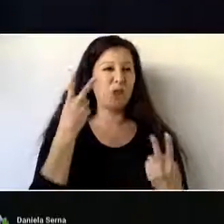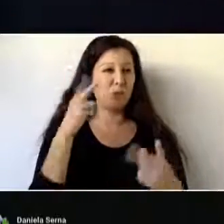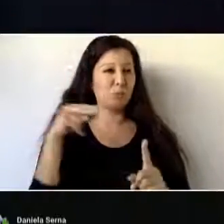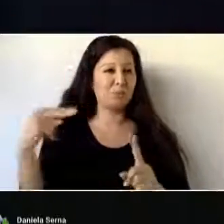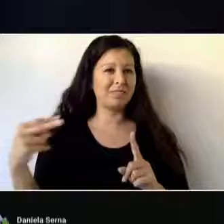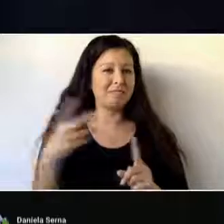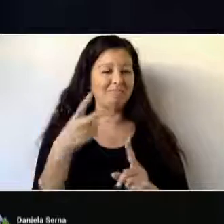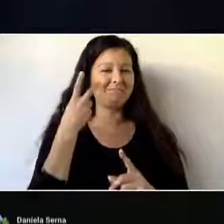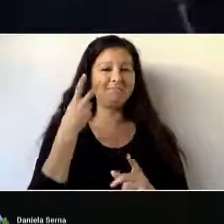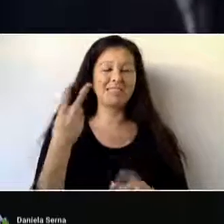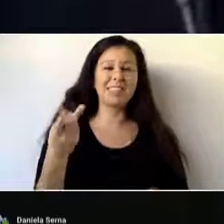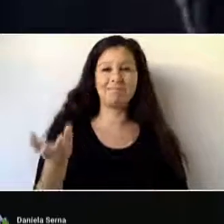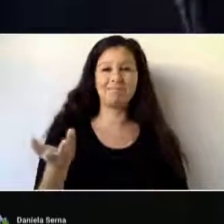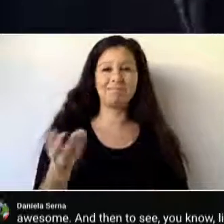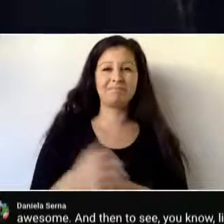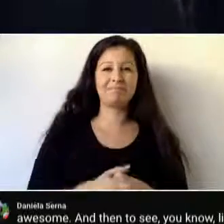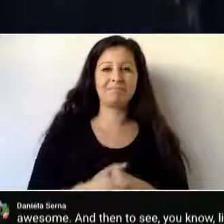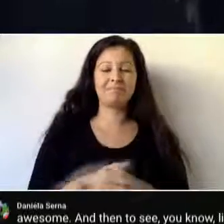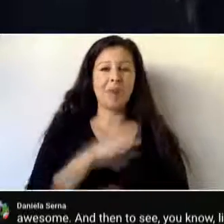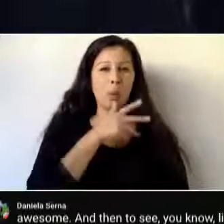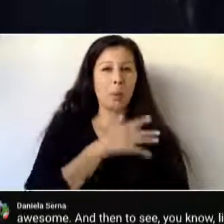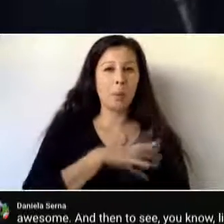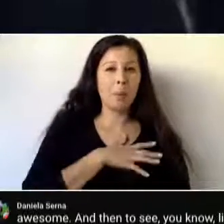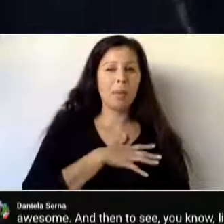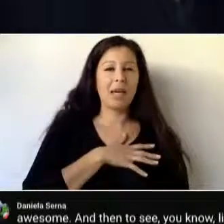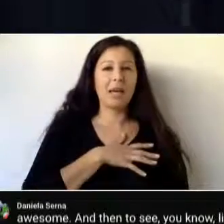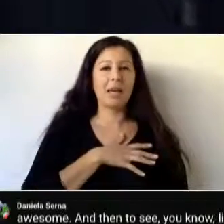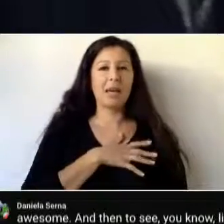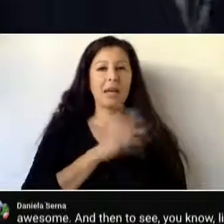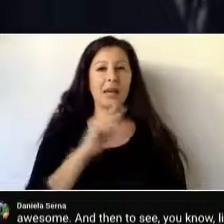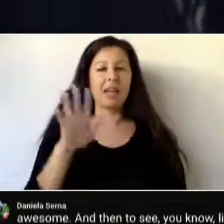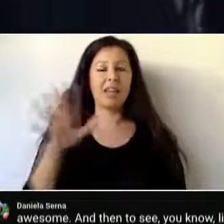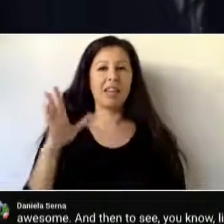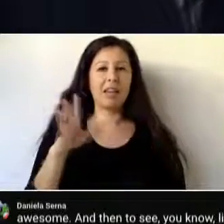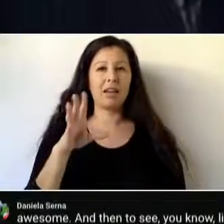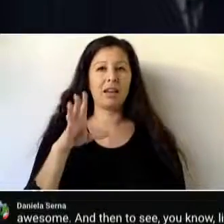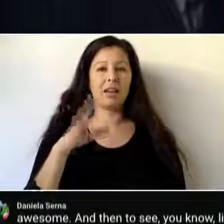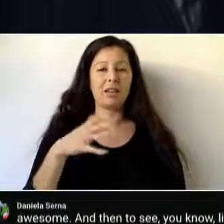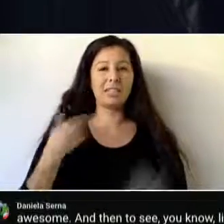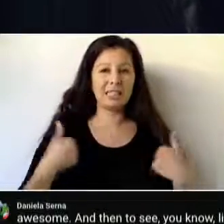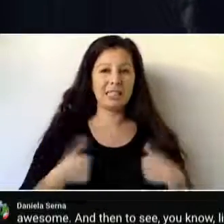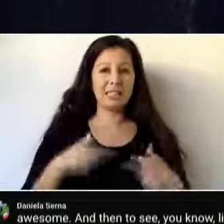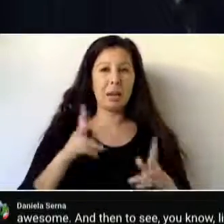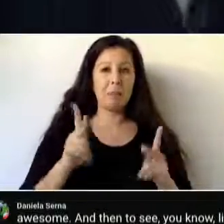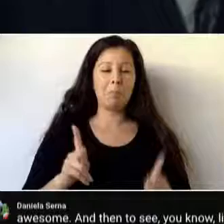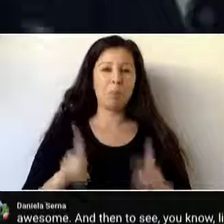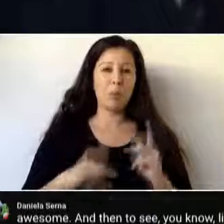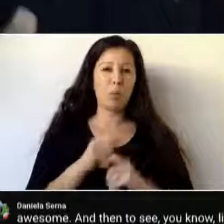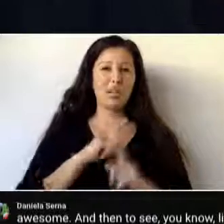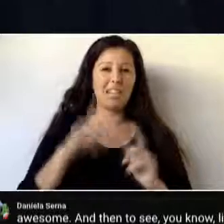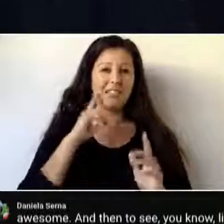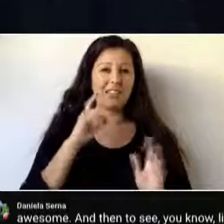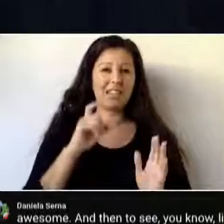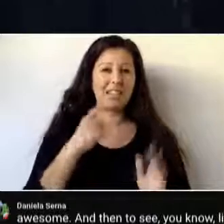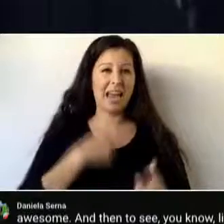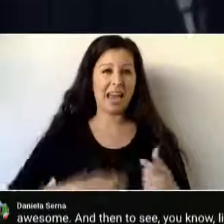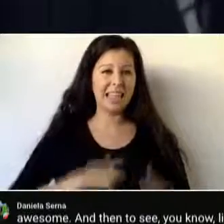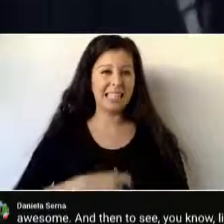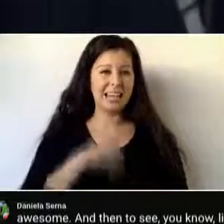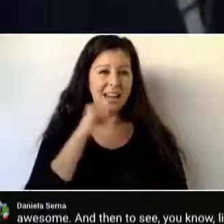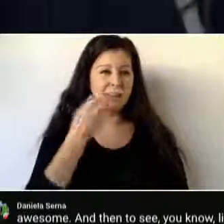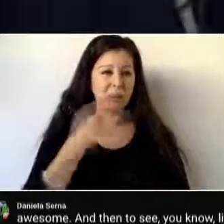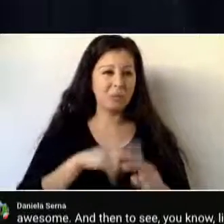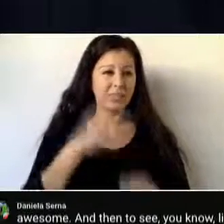seeing all, you know, women and non-binary folks and just like people of all different identities that I didn't normally see, you